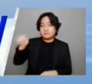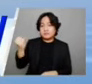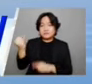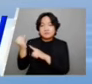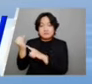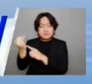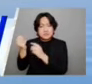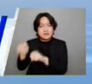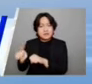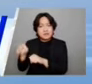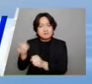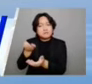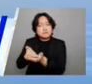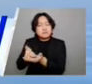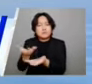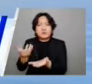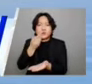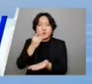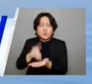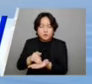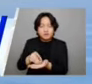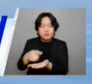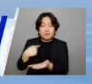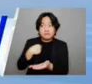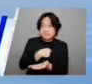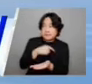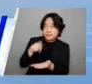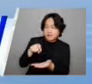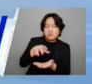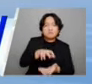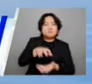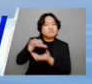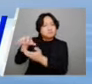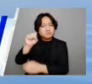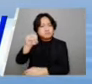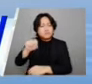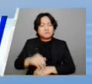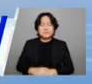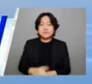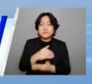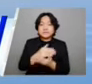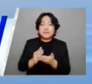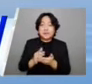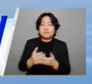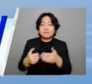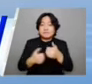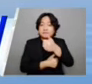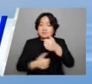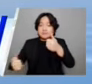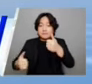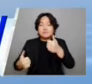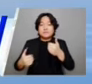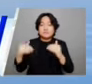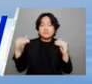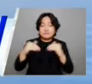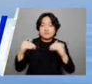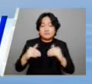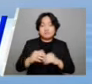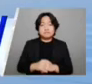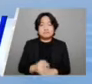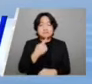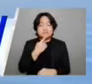the documents, we will do it. Kung tatanungin ang ilang co-chairs ng Quadcom sa Kamara, mas pabor sila kung korte sa